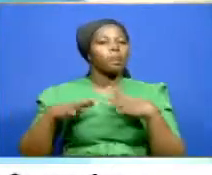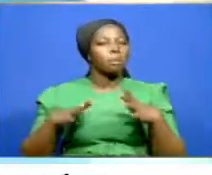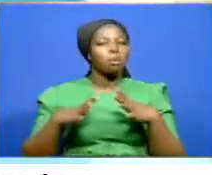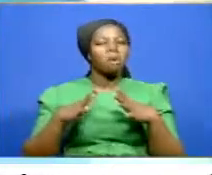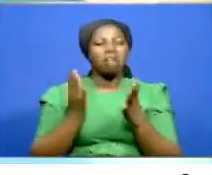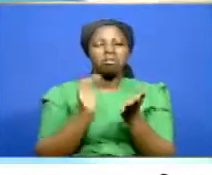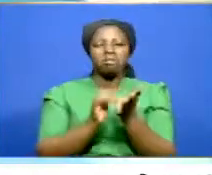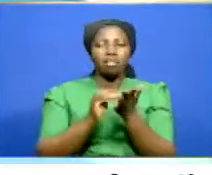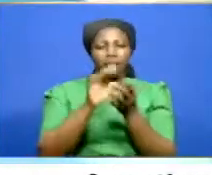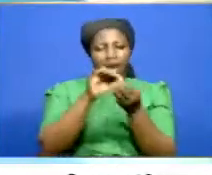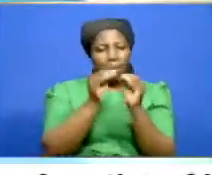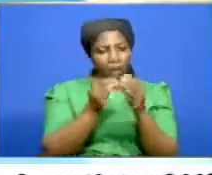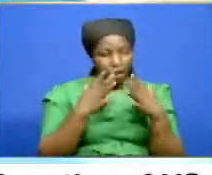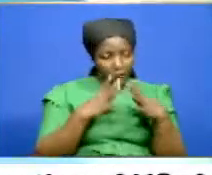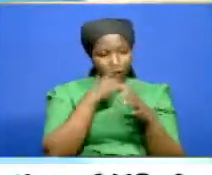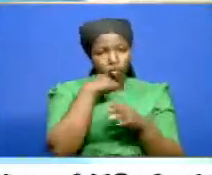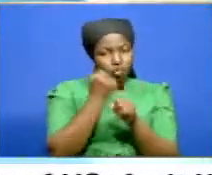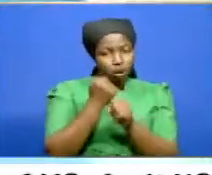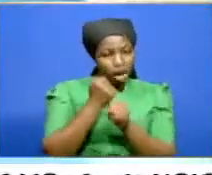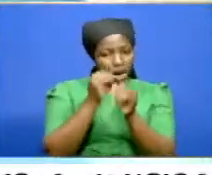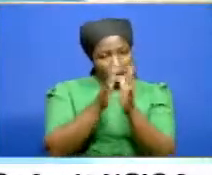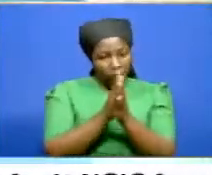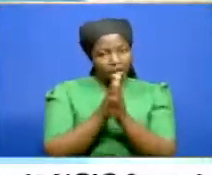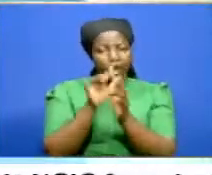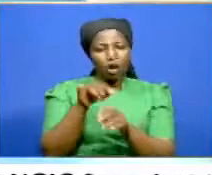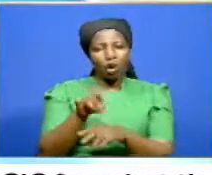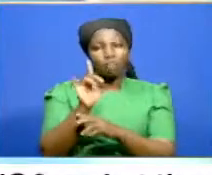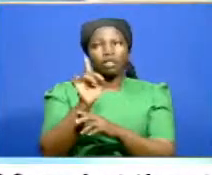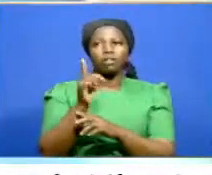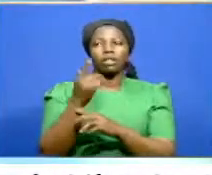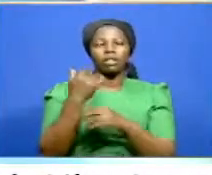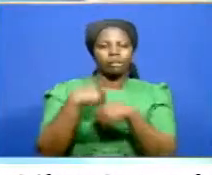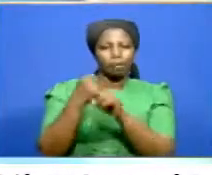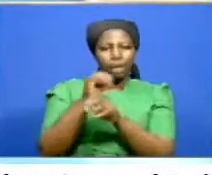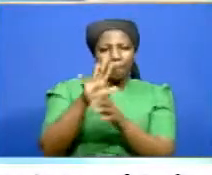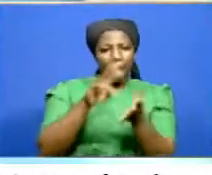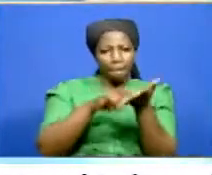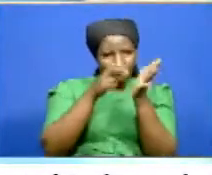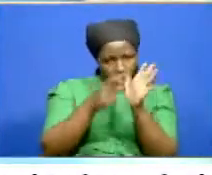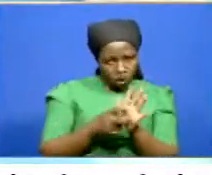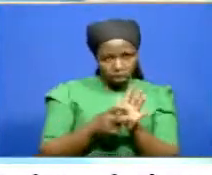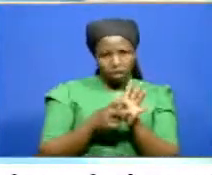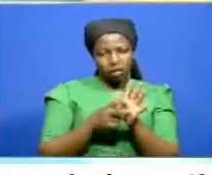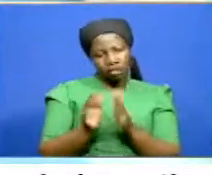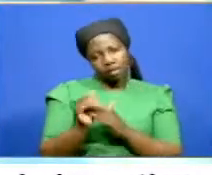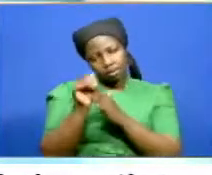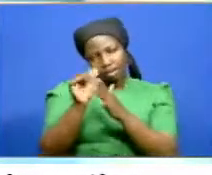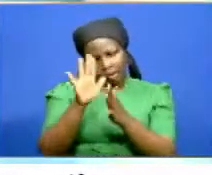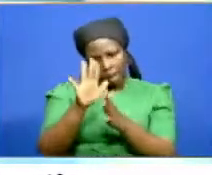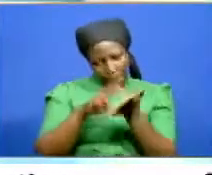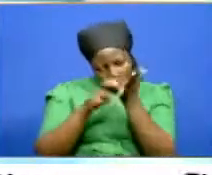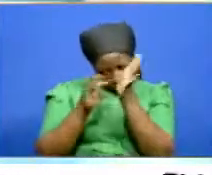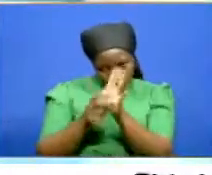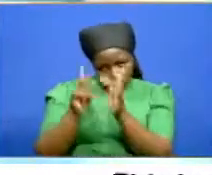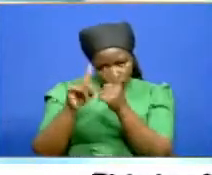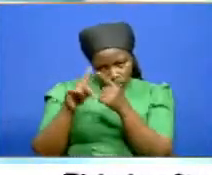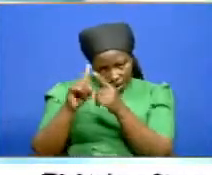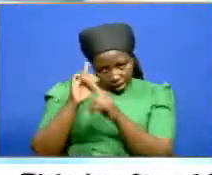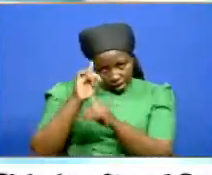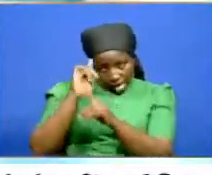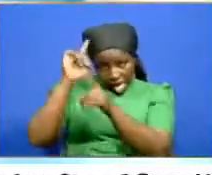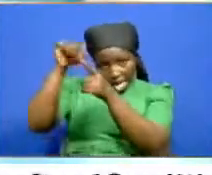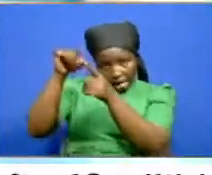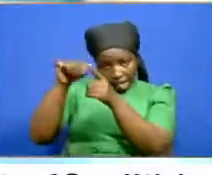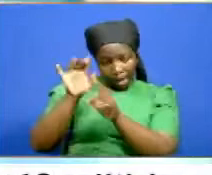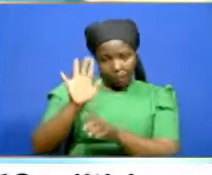work with will also project your projects will propel your projects into where you want them to get there. And mm-hmm. I